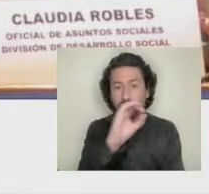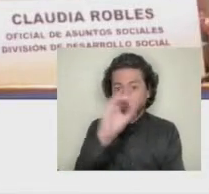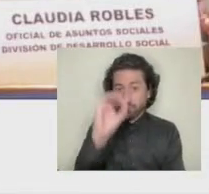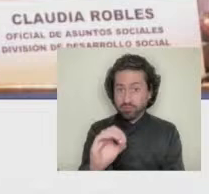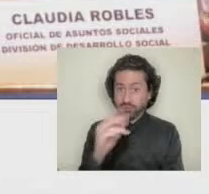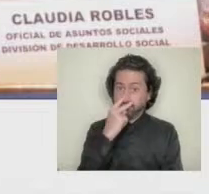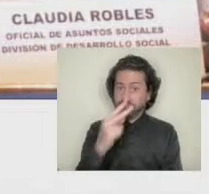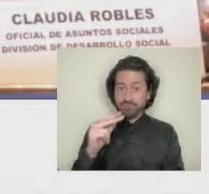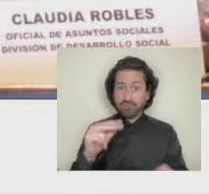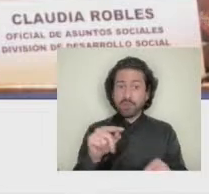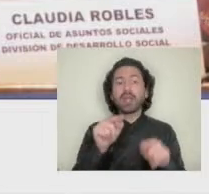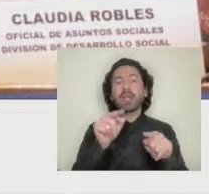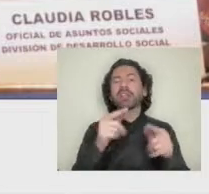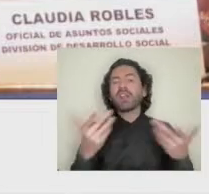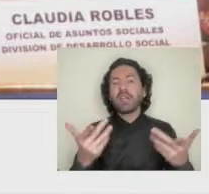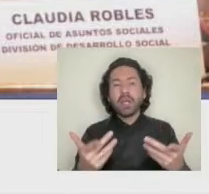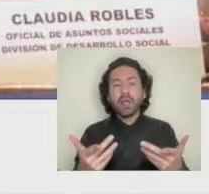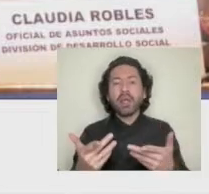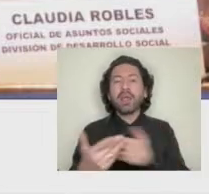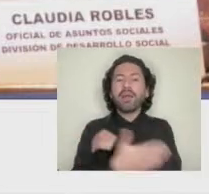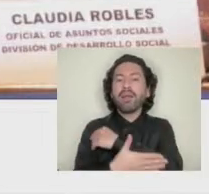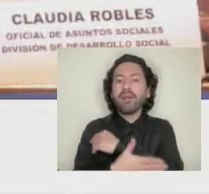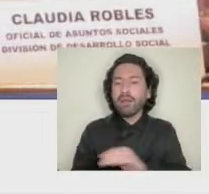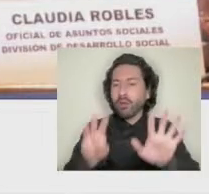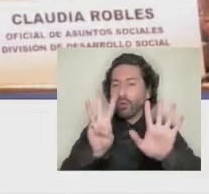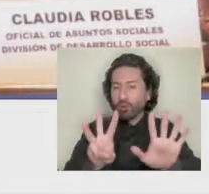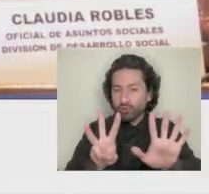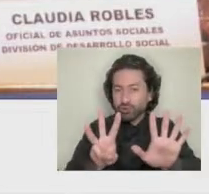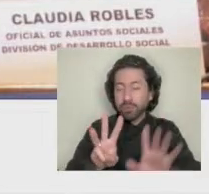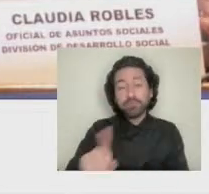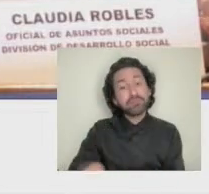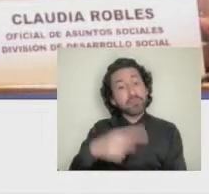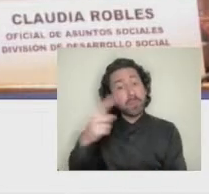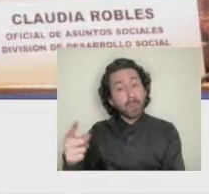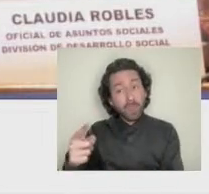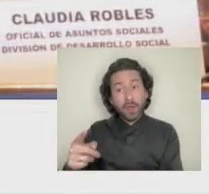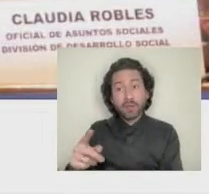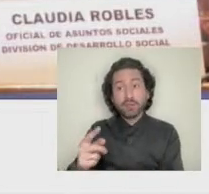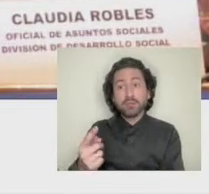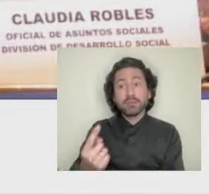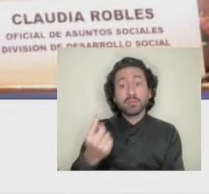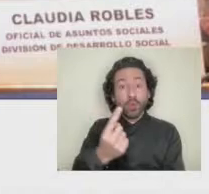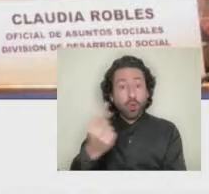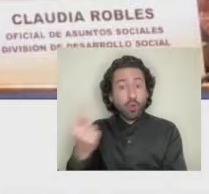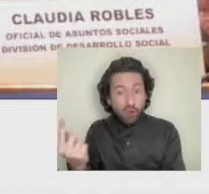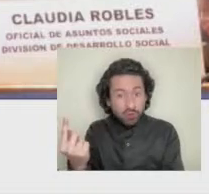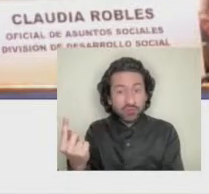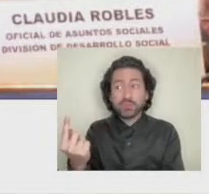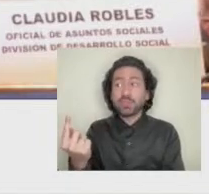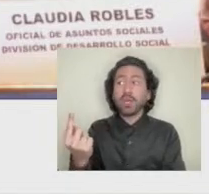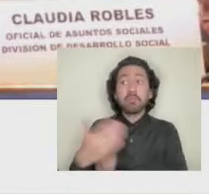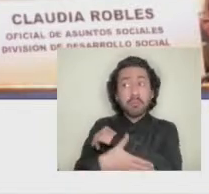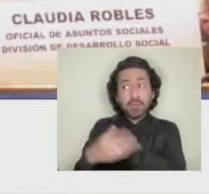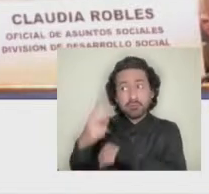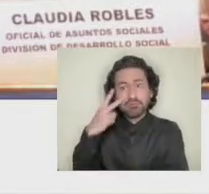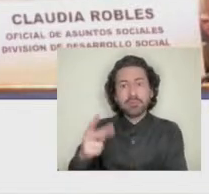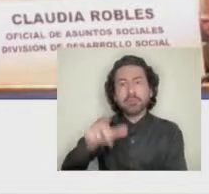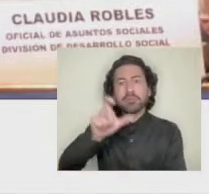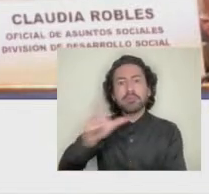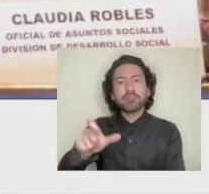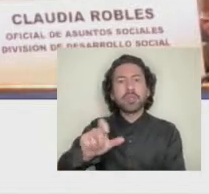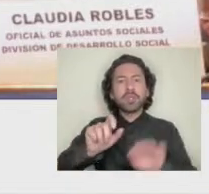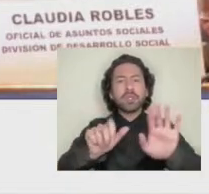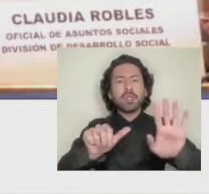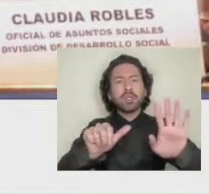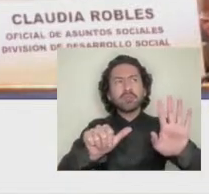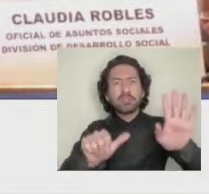67 percentage points, and this for 8 countries. And for the 11 countries, when we look at the total number of people that